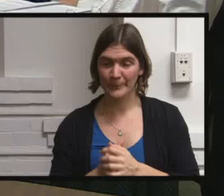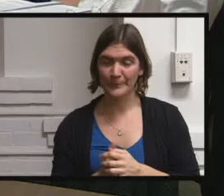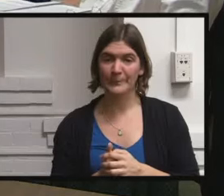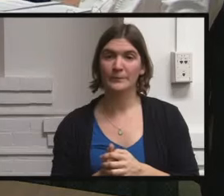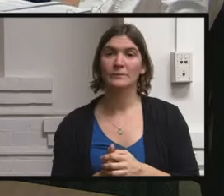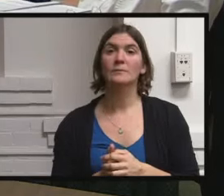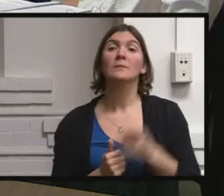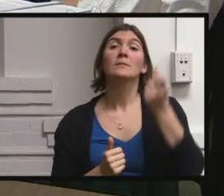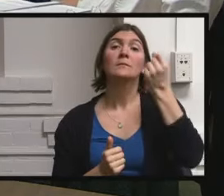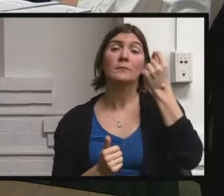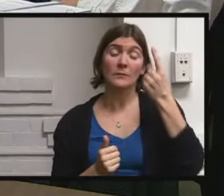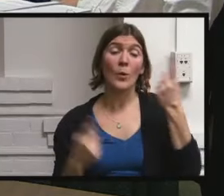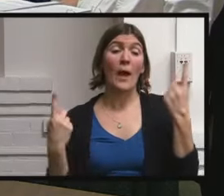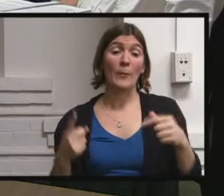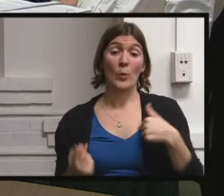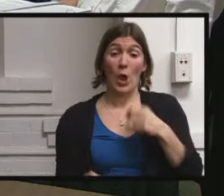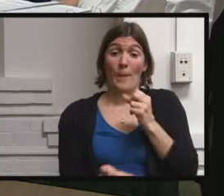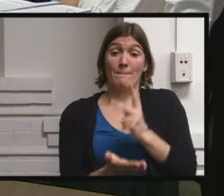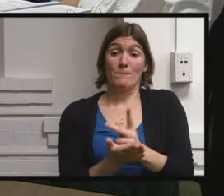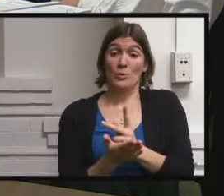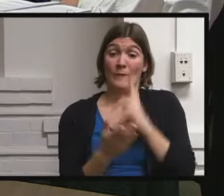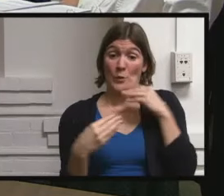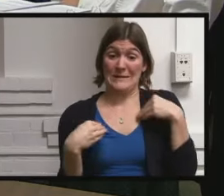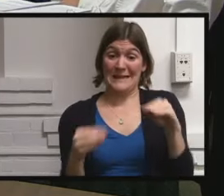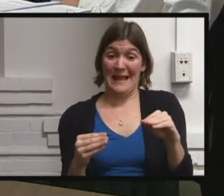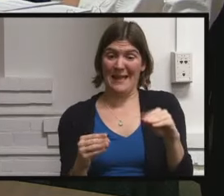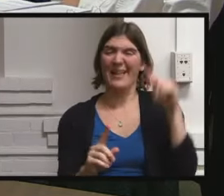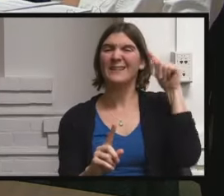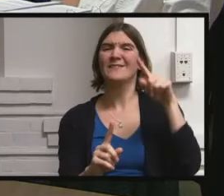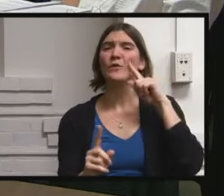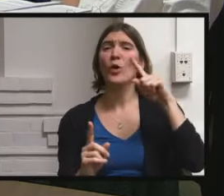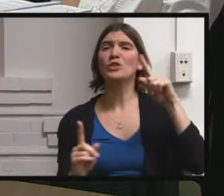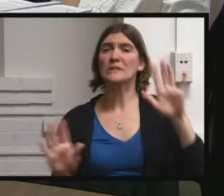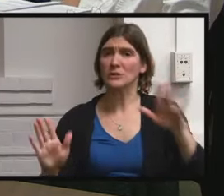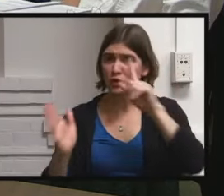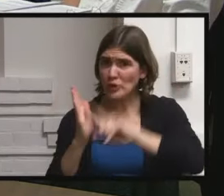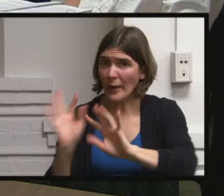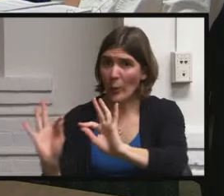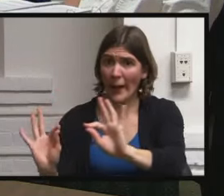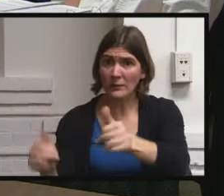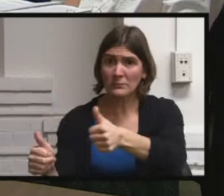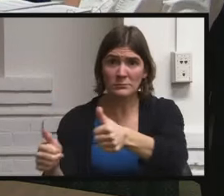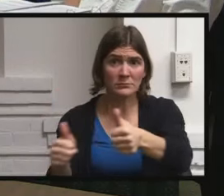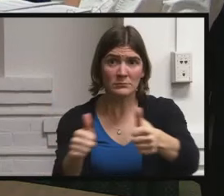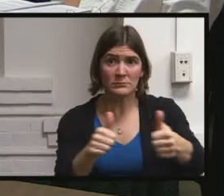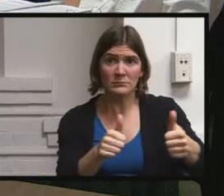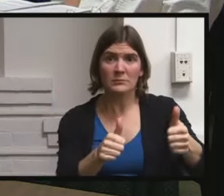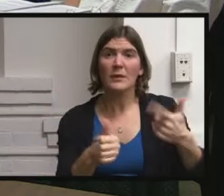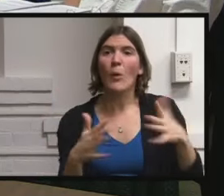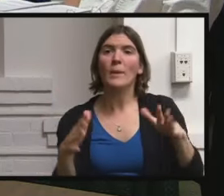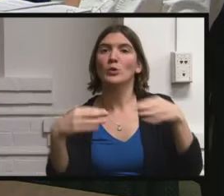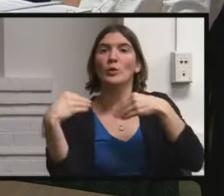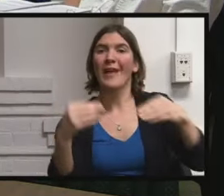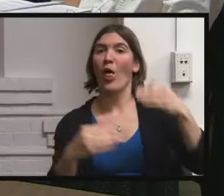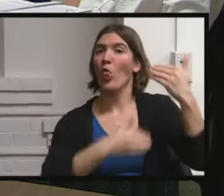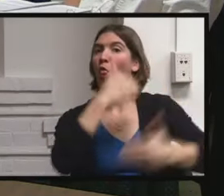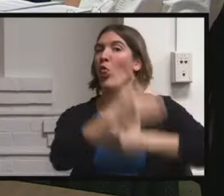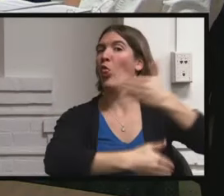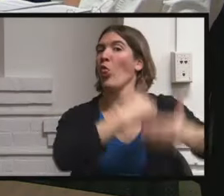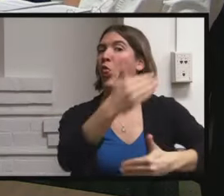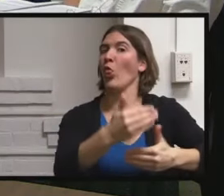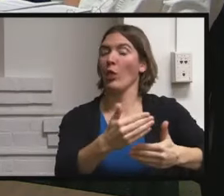of mortgage. The approval of the sale relates more to a check and balance on just making sure that the development of this